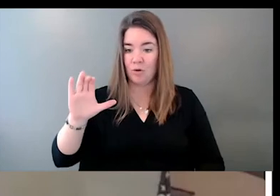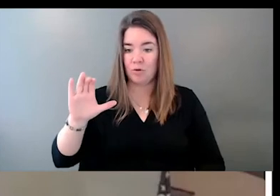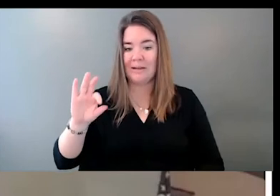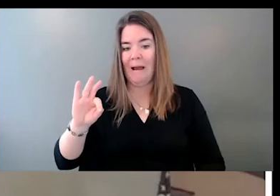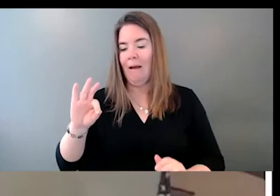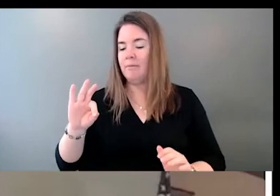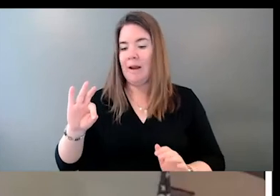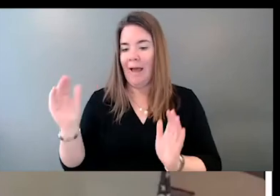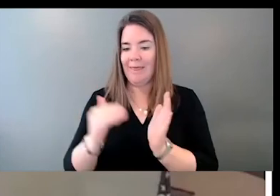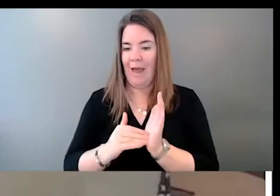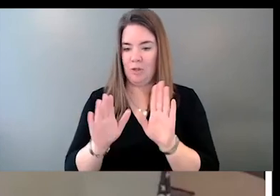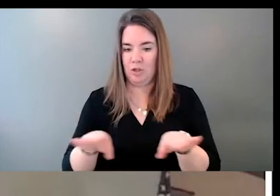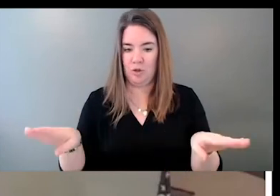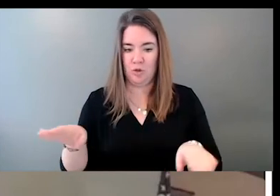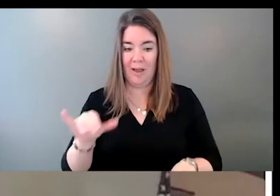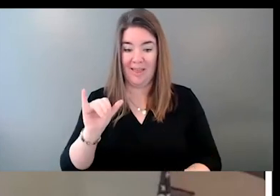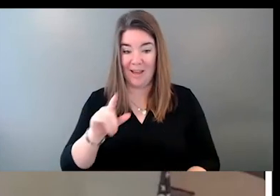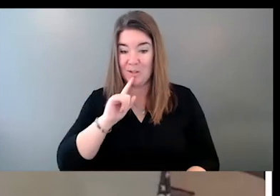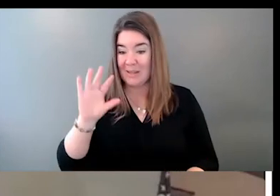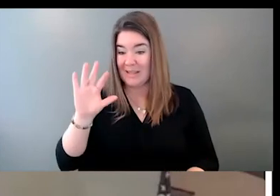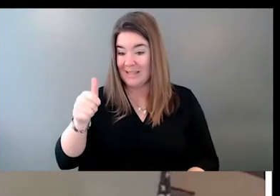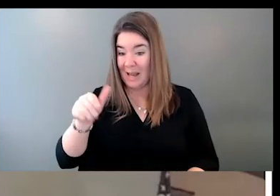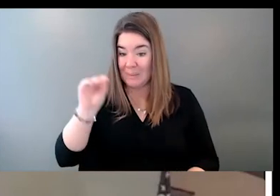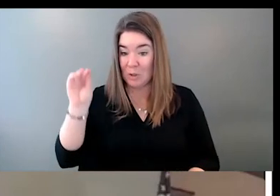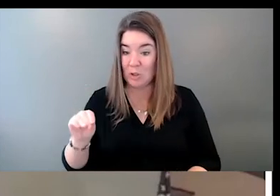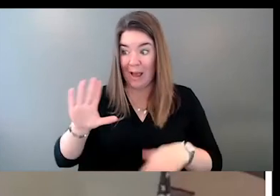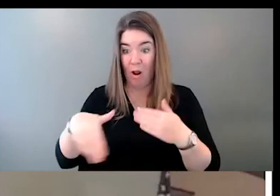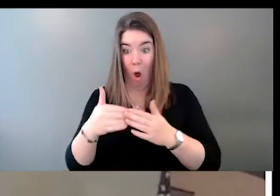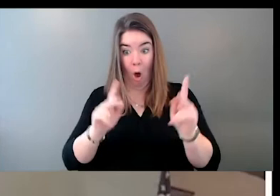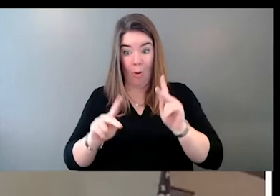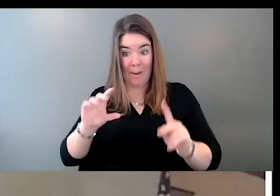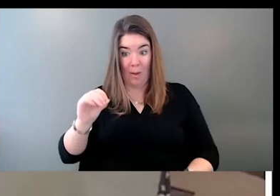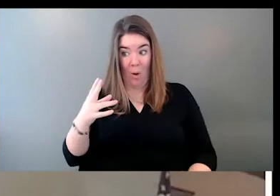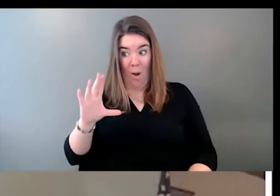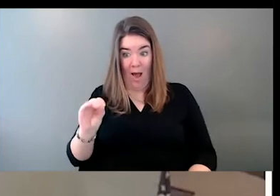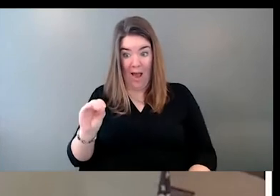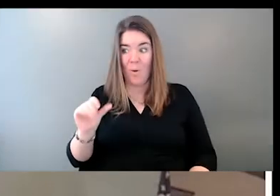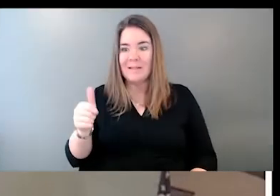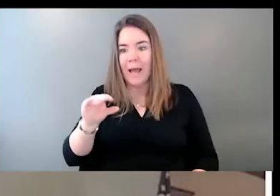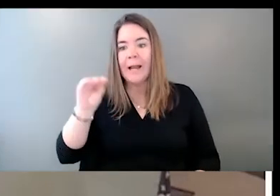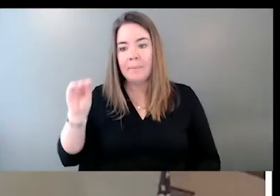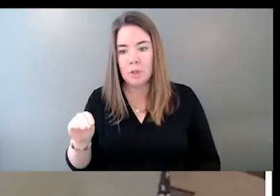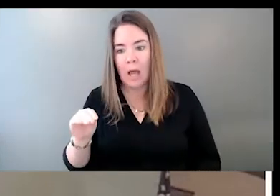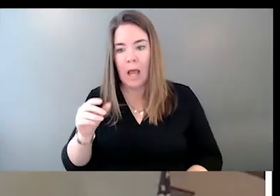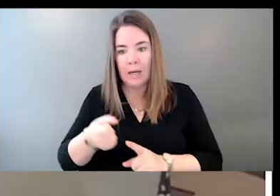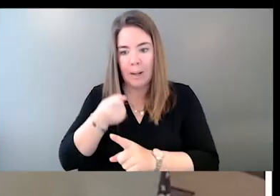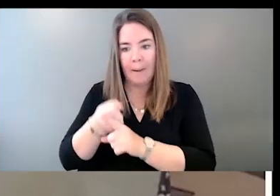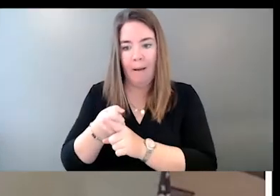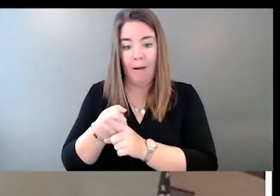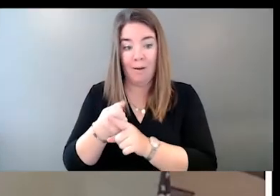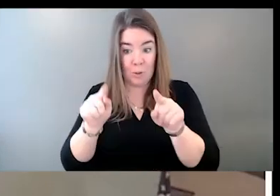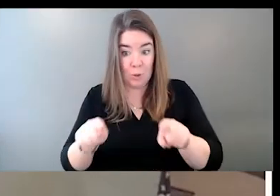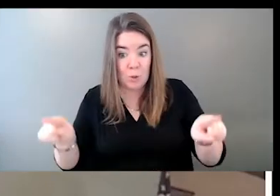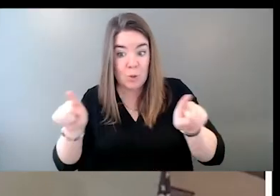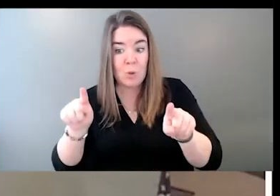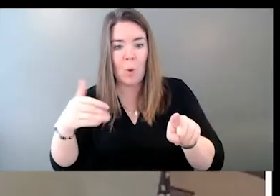nearly 10% of Ohio's population. Our program people, you are the highly